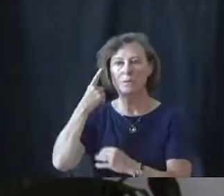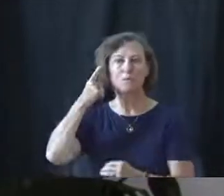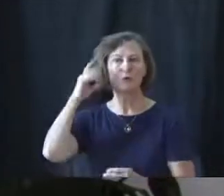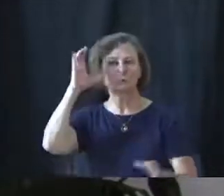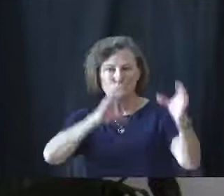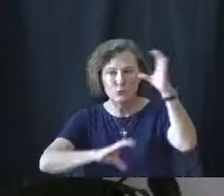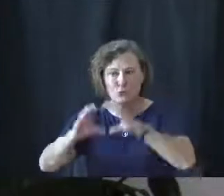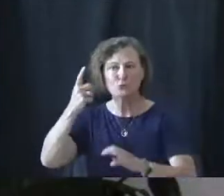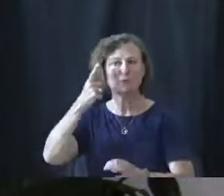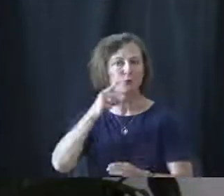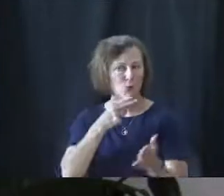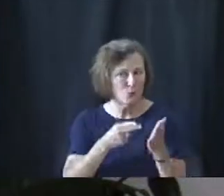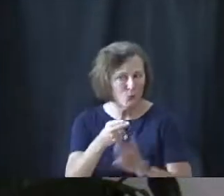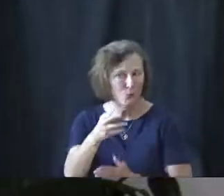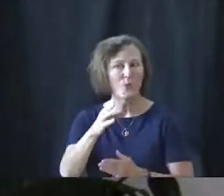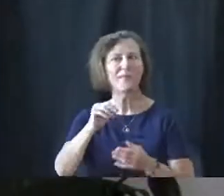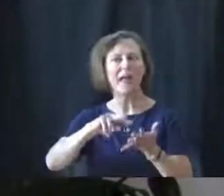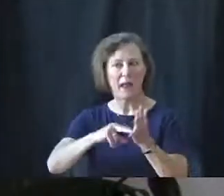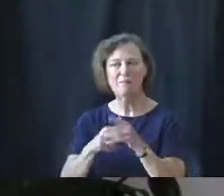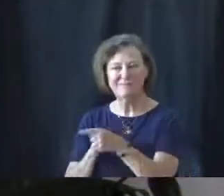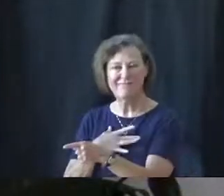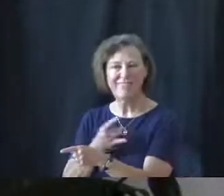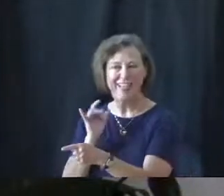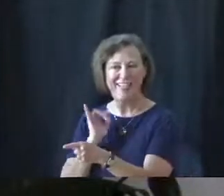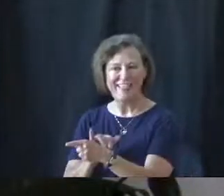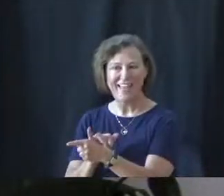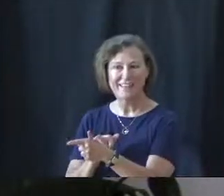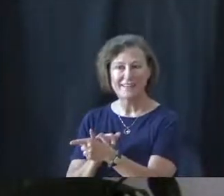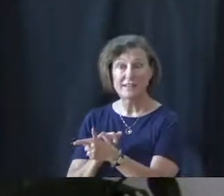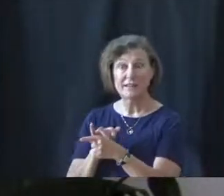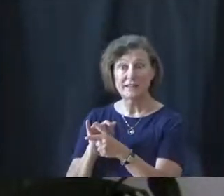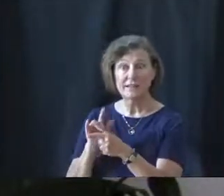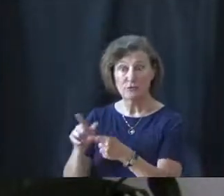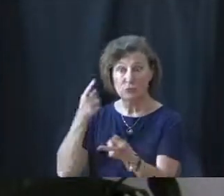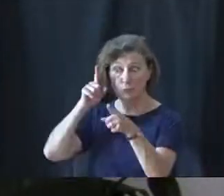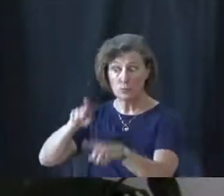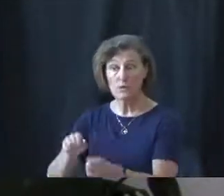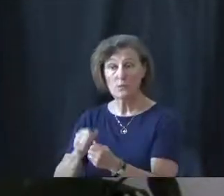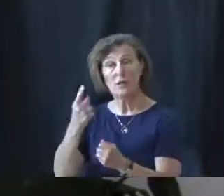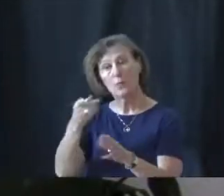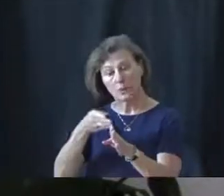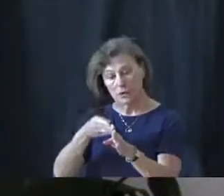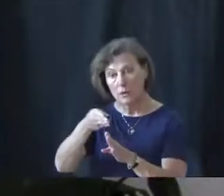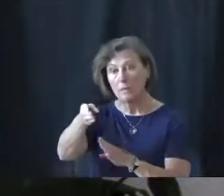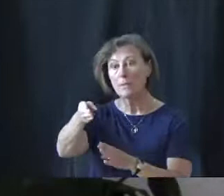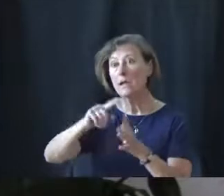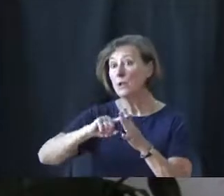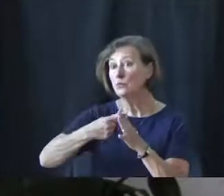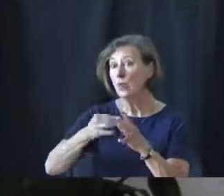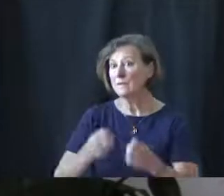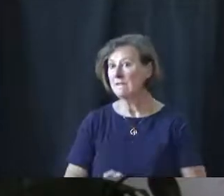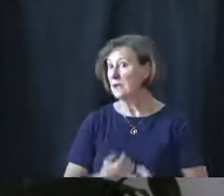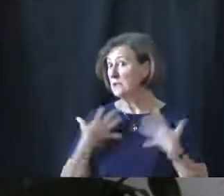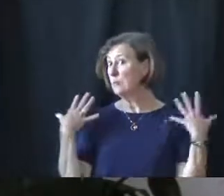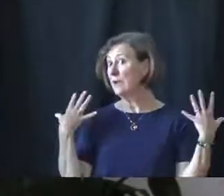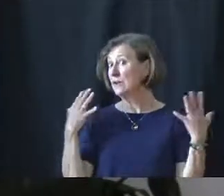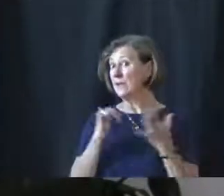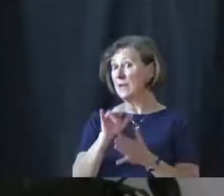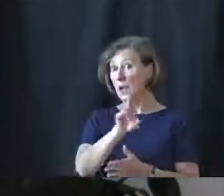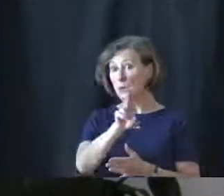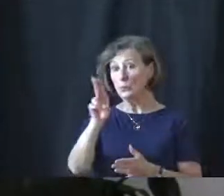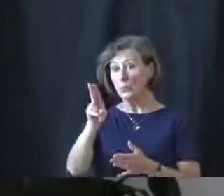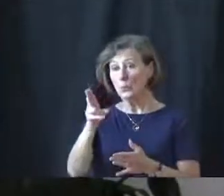meaning. She herself would also have agreed with one of the main sources of inspiration that UU traditionally draws